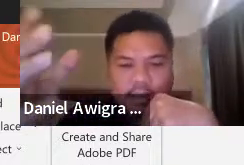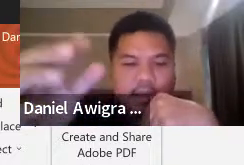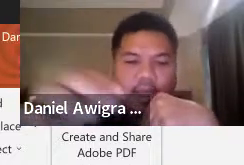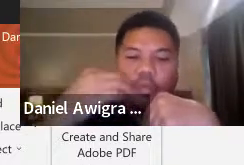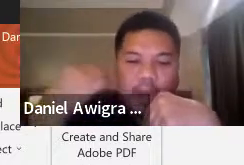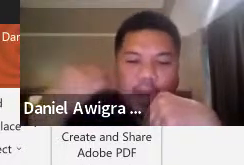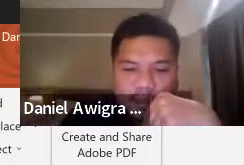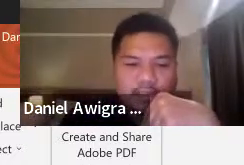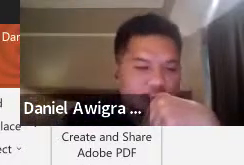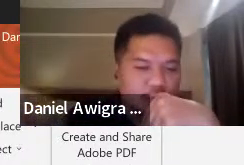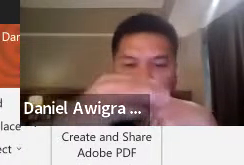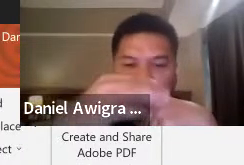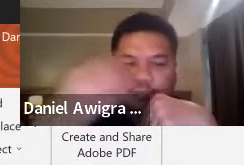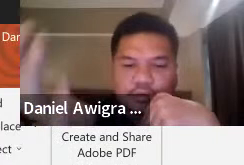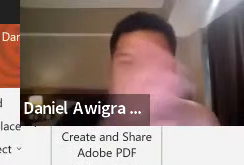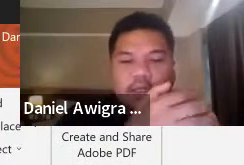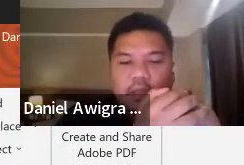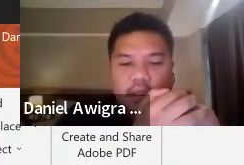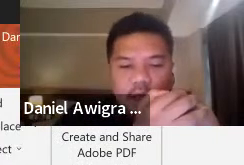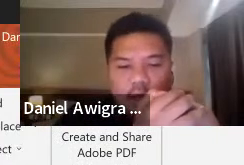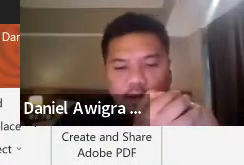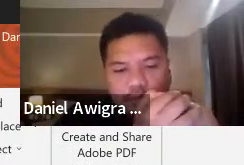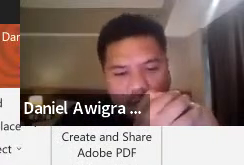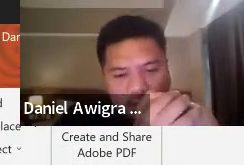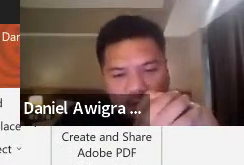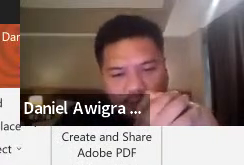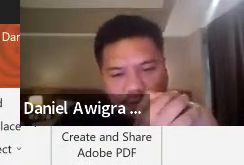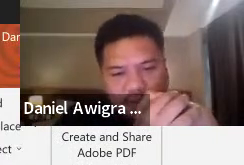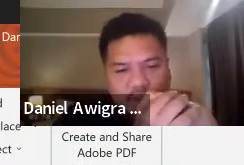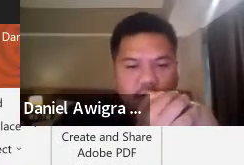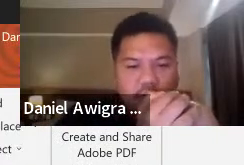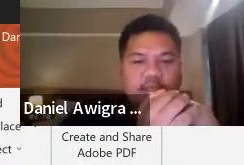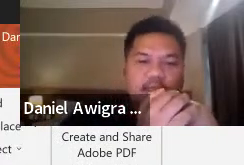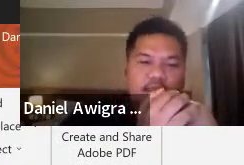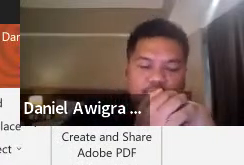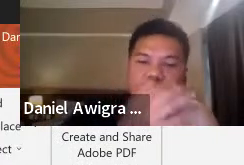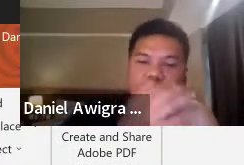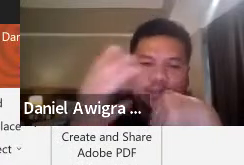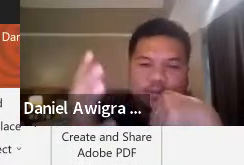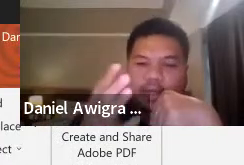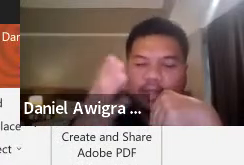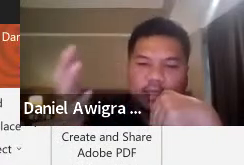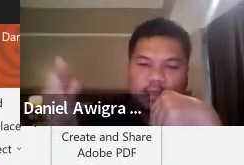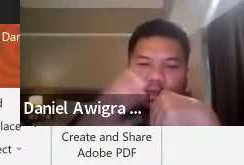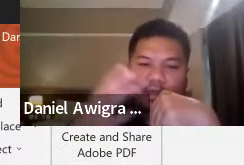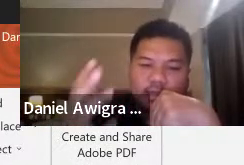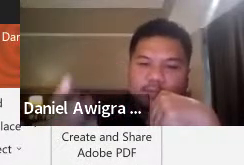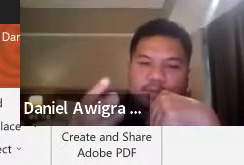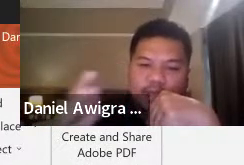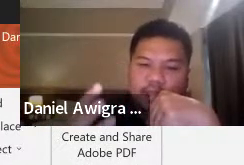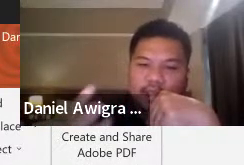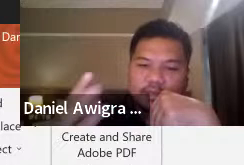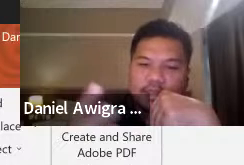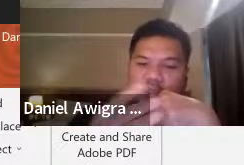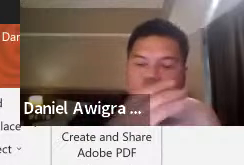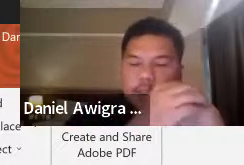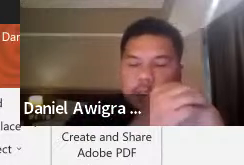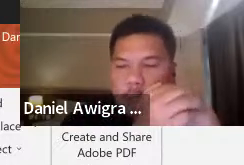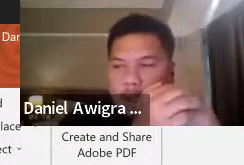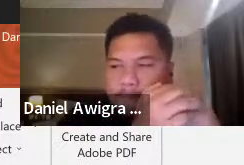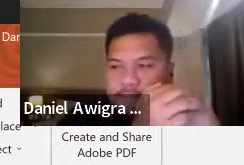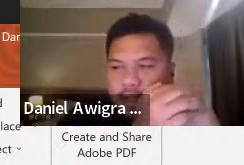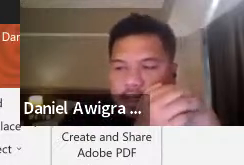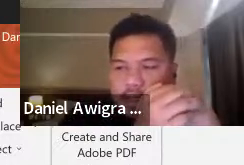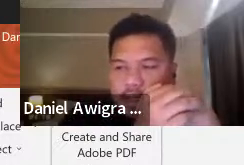death, and while the execution involving a lot of physiological torture. So I think the death penalty is